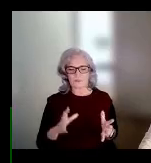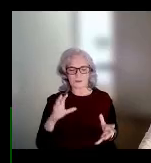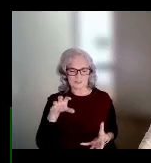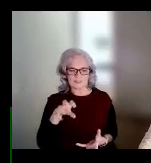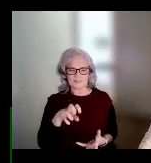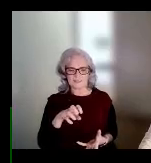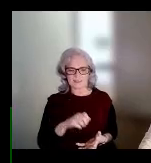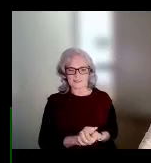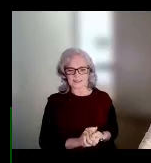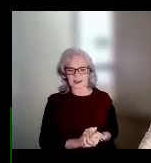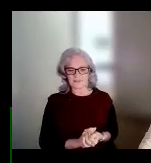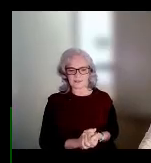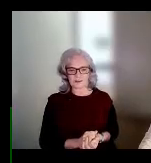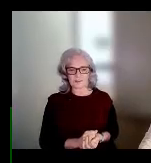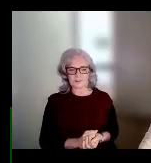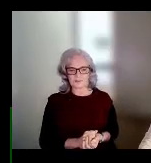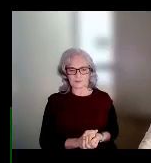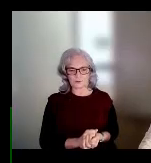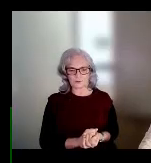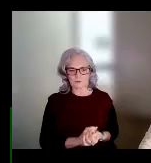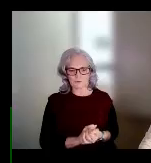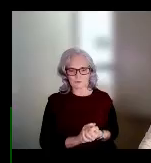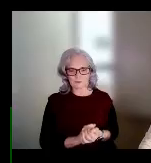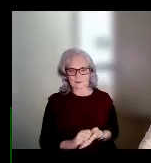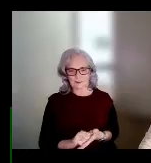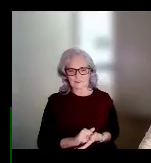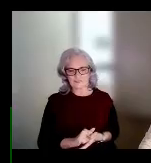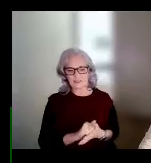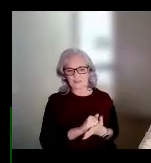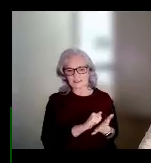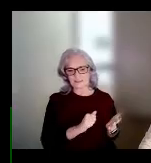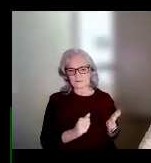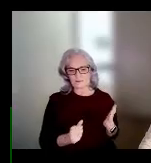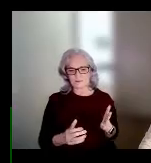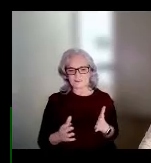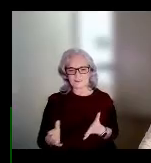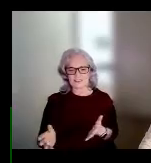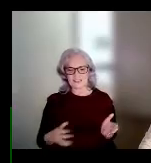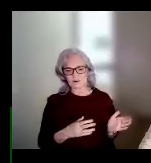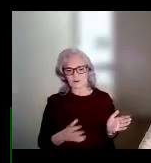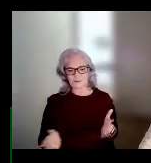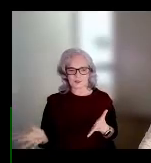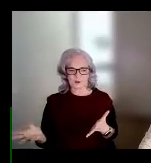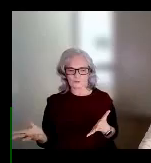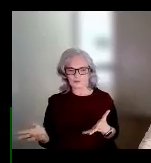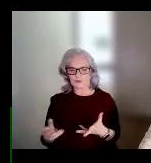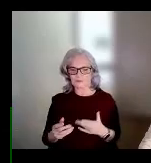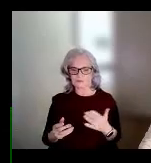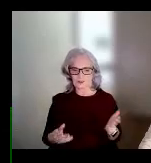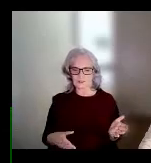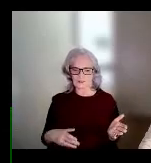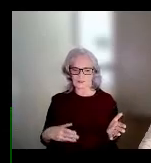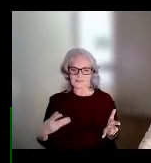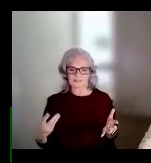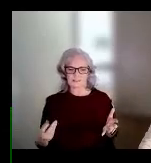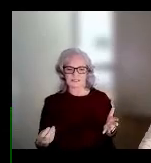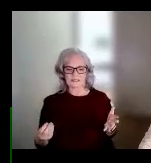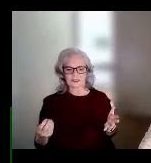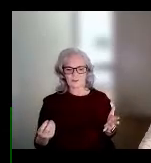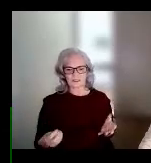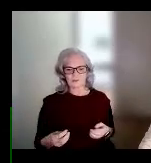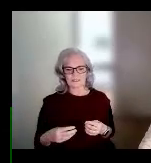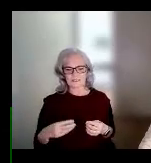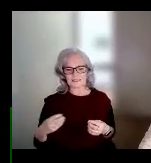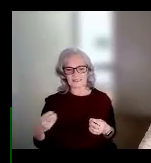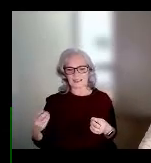boundary, let alone within the states, as Karen's mentioned before. So family and person-centred care across the whole journey from diagnosis,